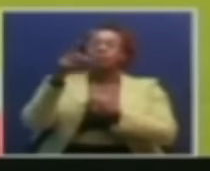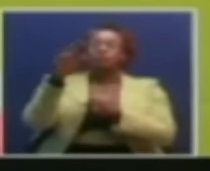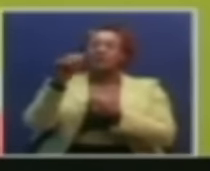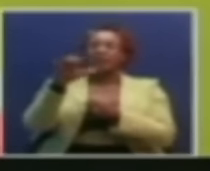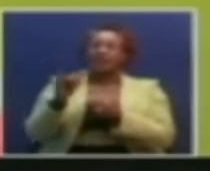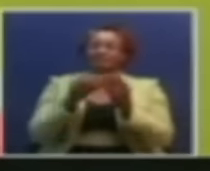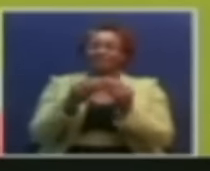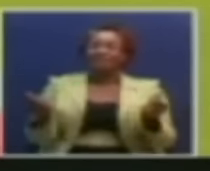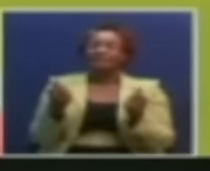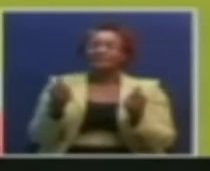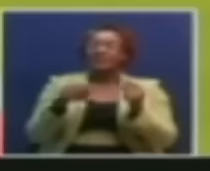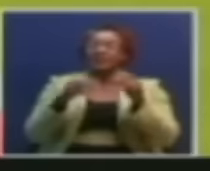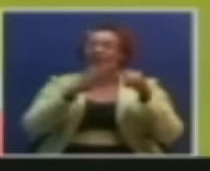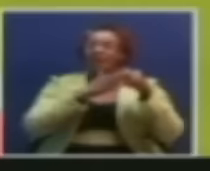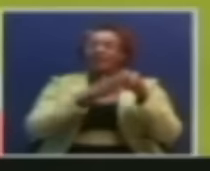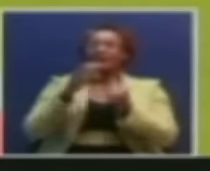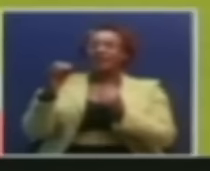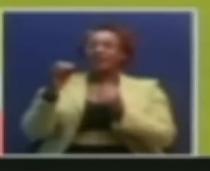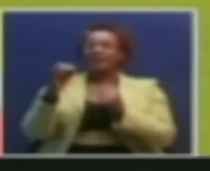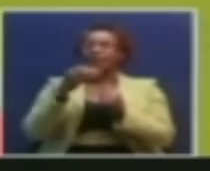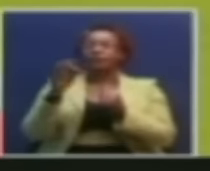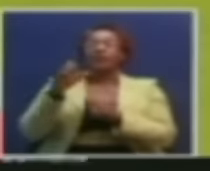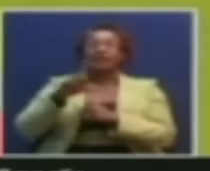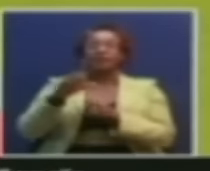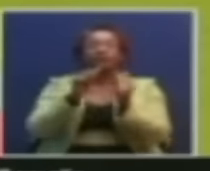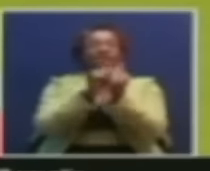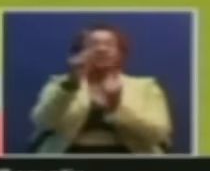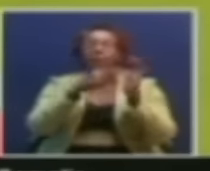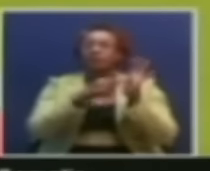Club 9-0 to extend their lead on the Premier League table to 15 points.